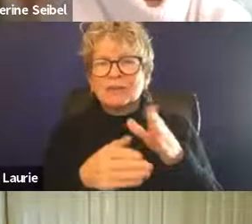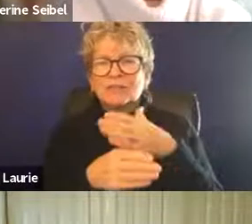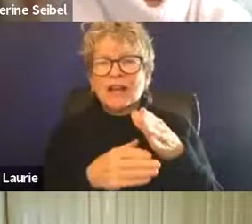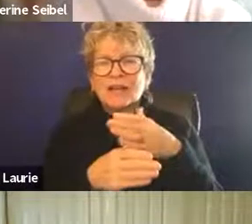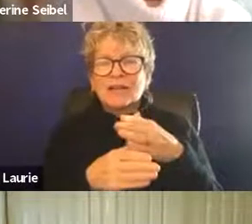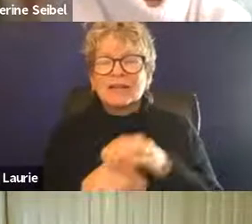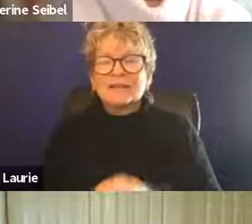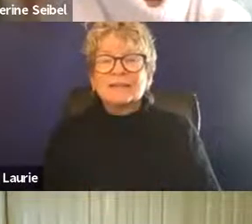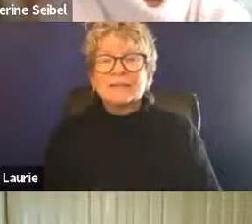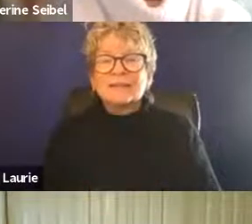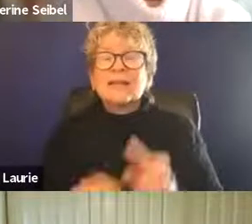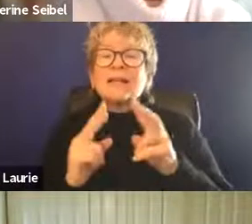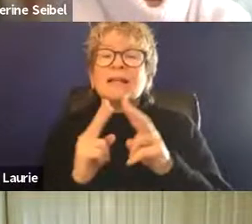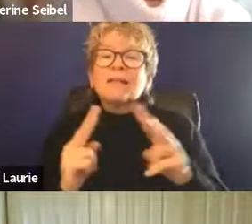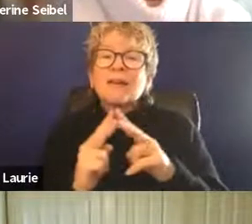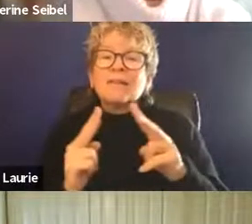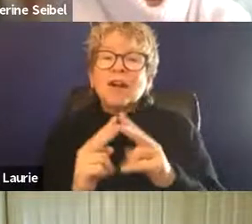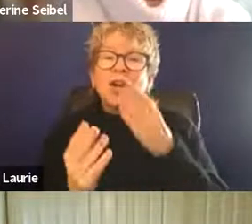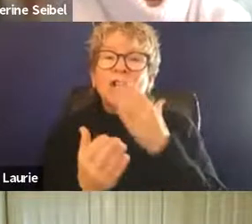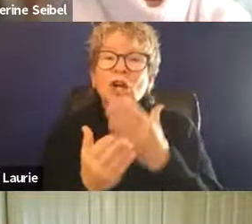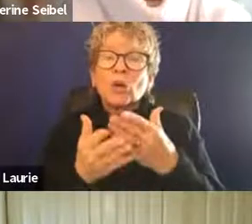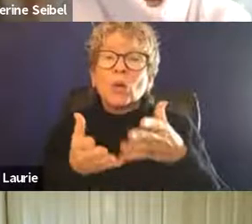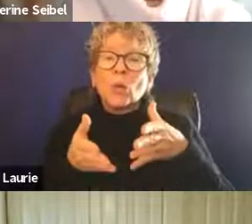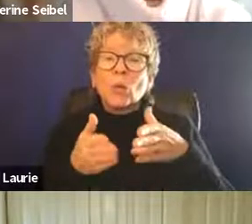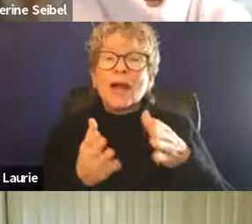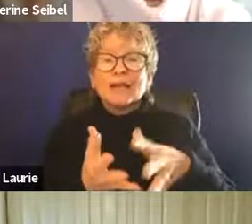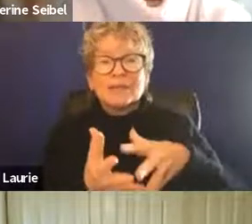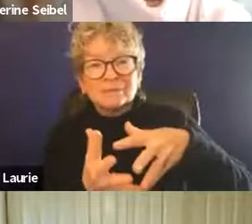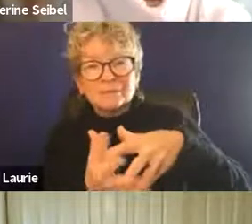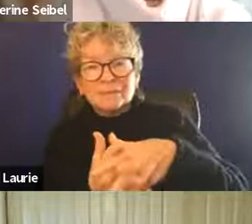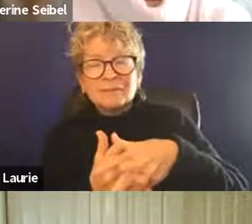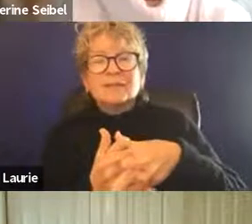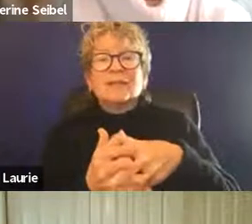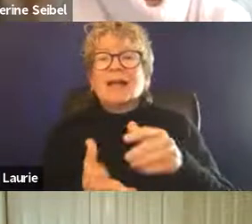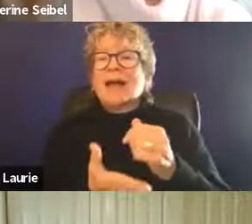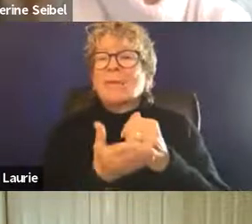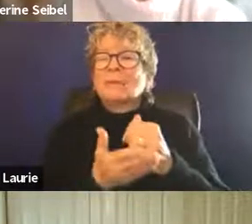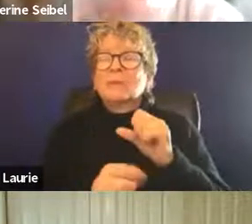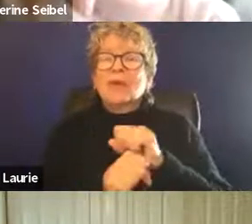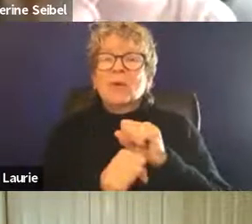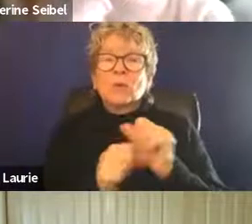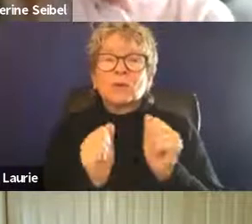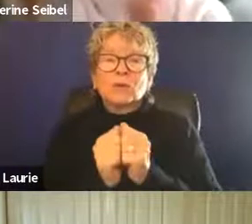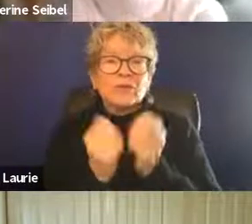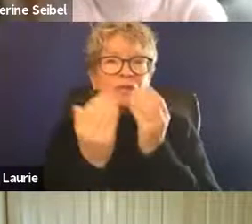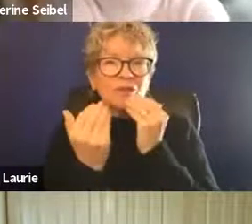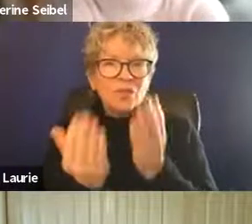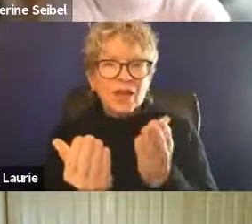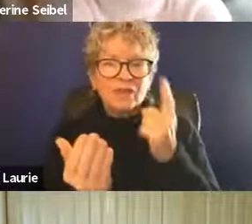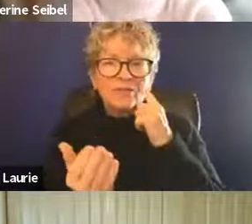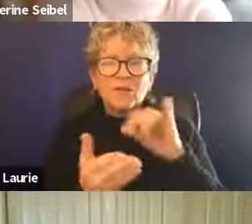it's a very, very good way to ground us and start us in our work together. So thank you for that. And also for